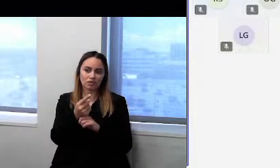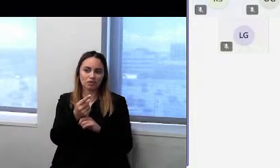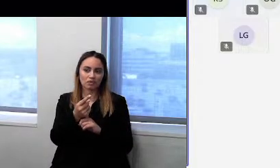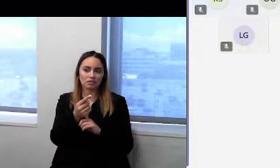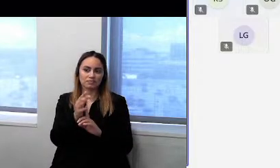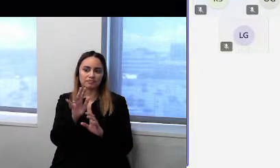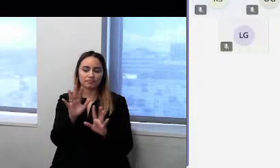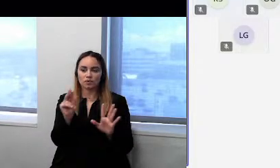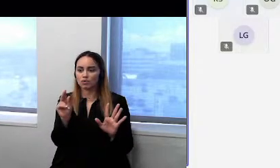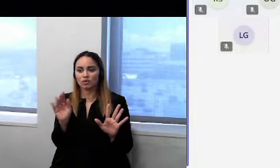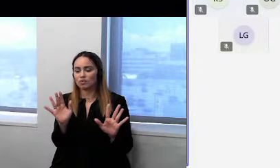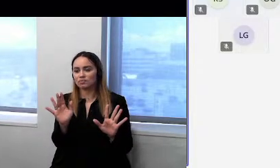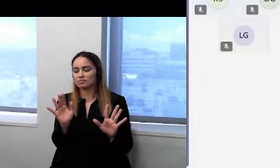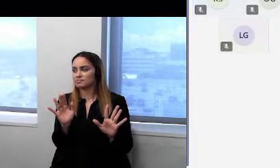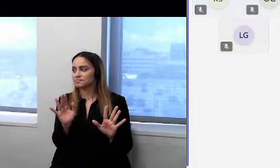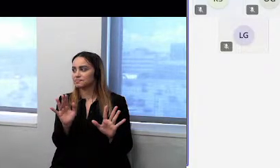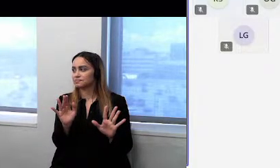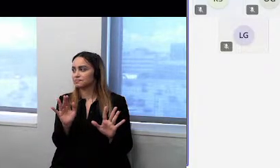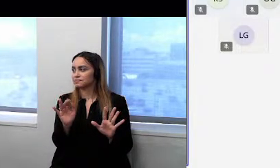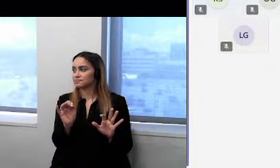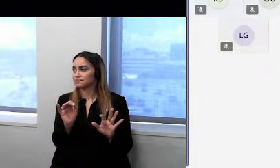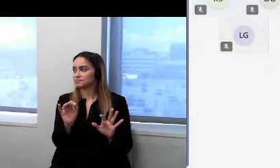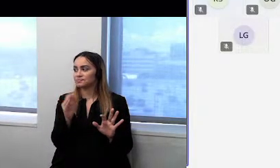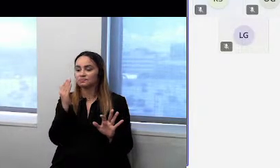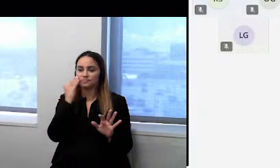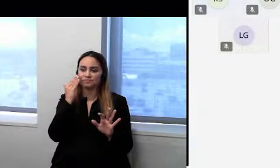Neither do I. That's so I know the feeling. Okay.